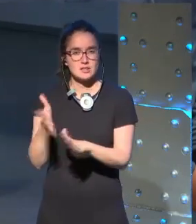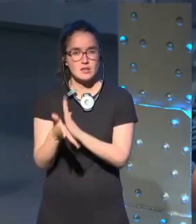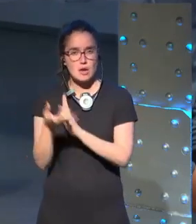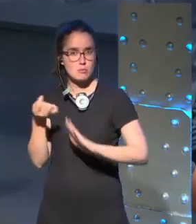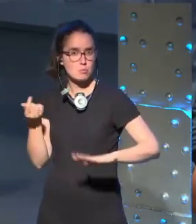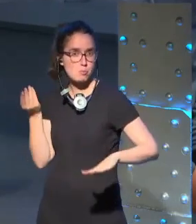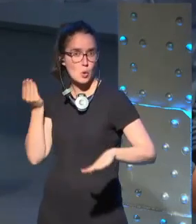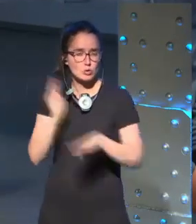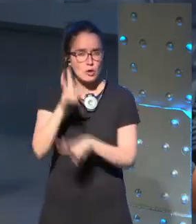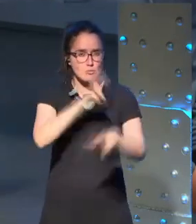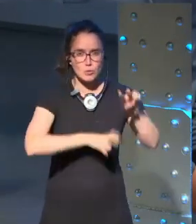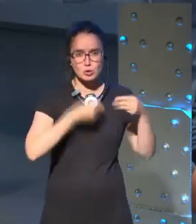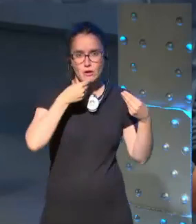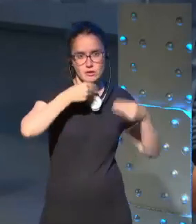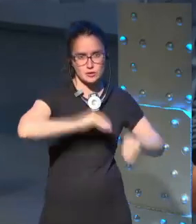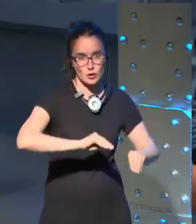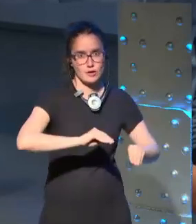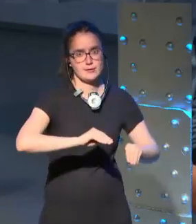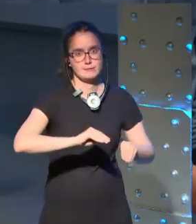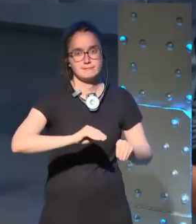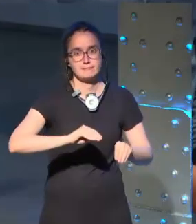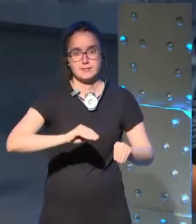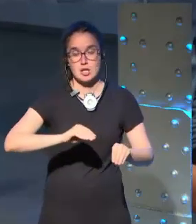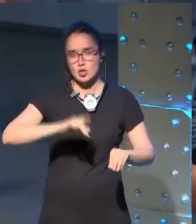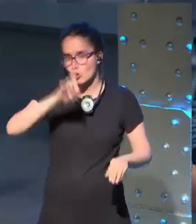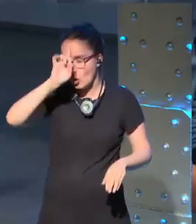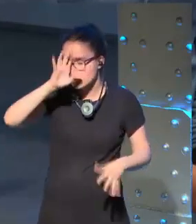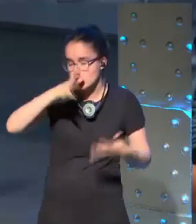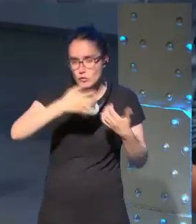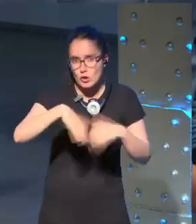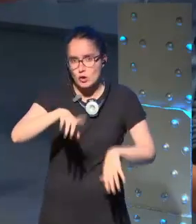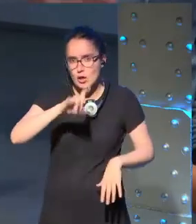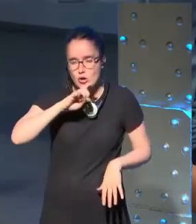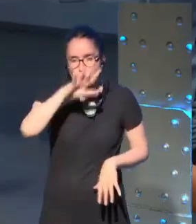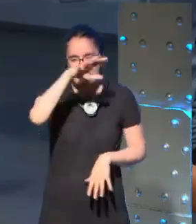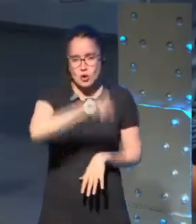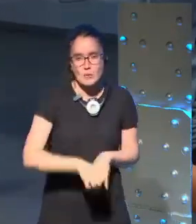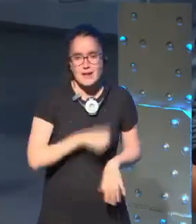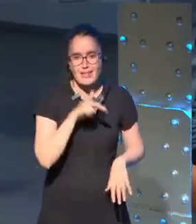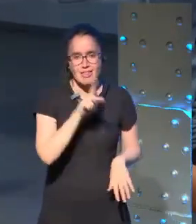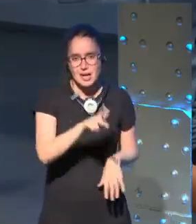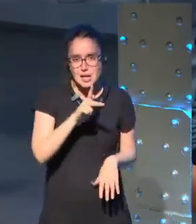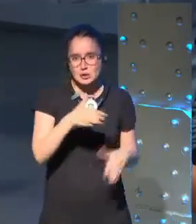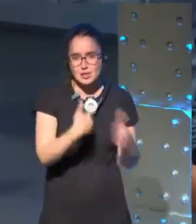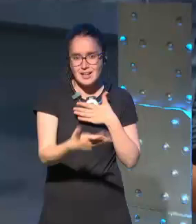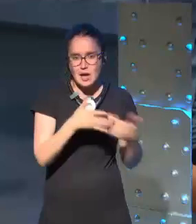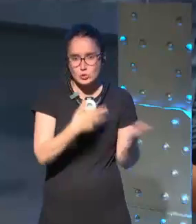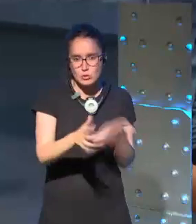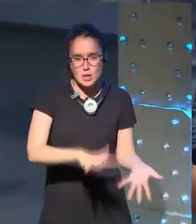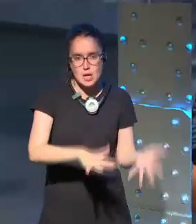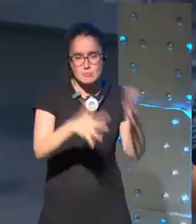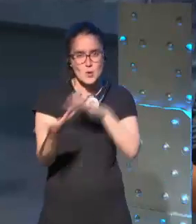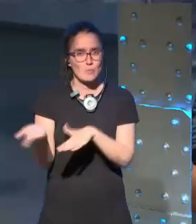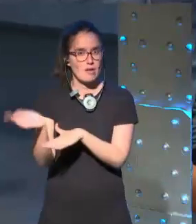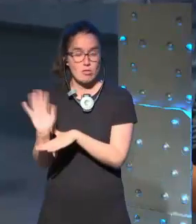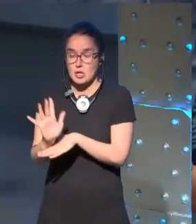there are some companies that are looking for stories, and I don't know how the copyright works